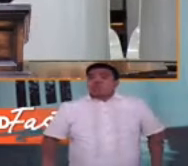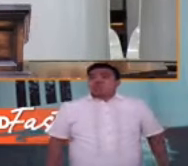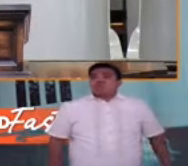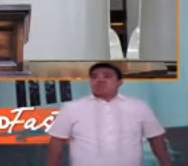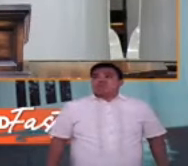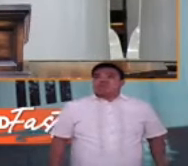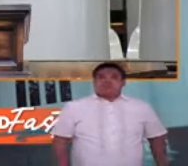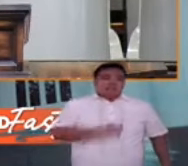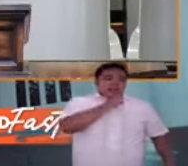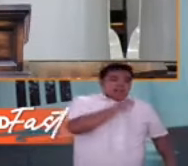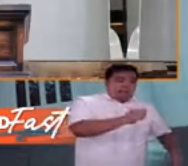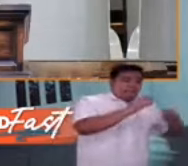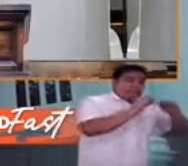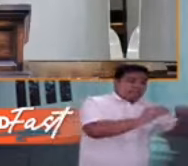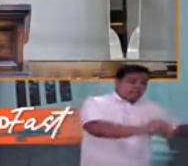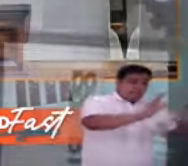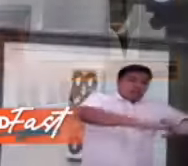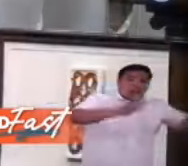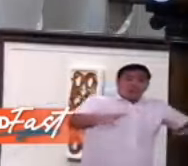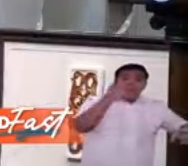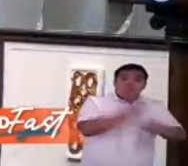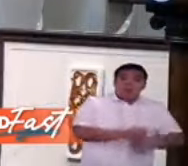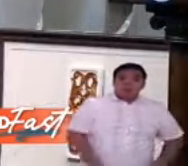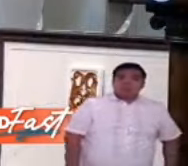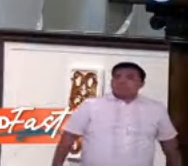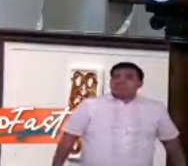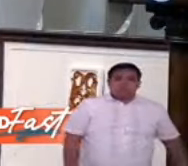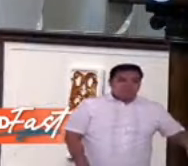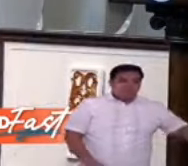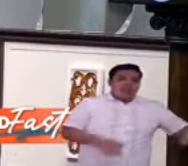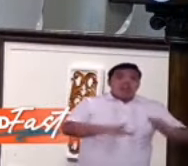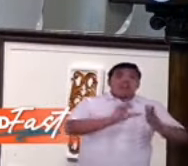We don't teach our children do. We teach our children don't. Diba?